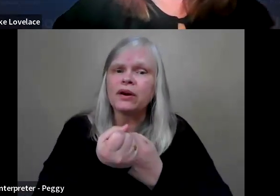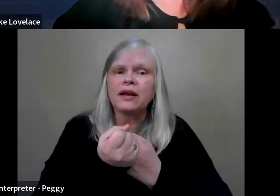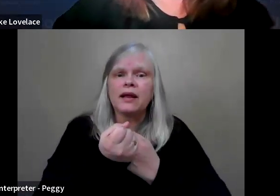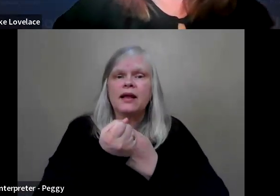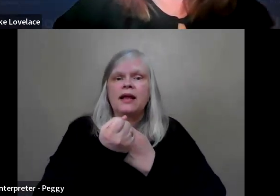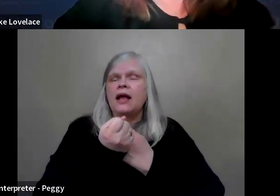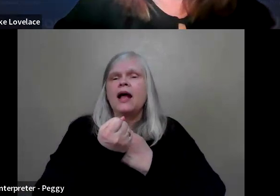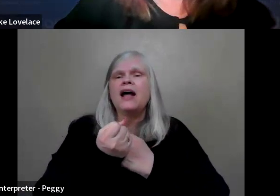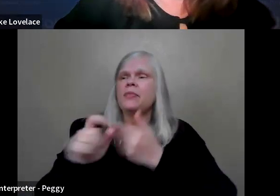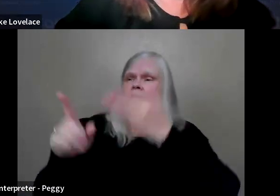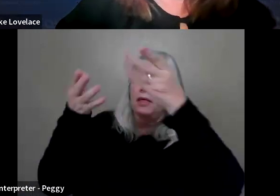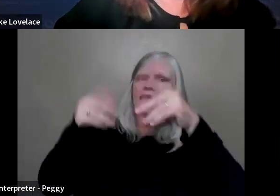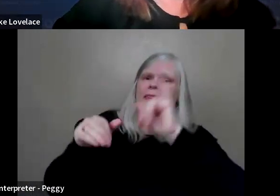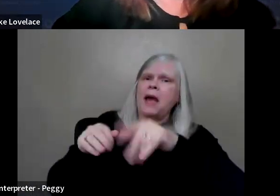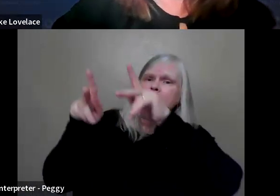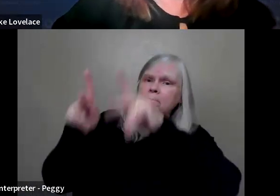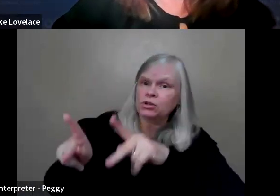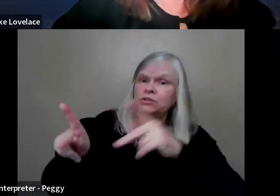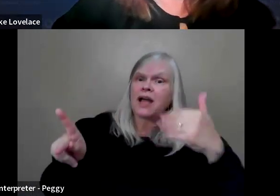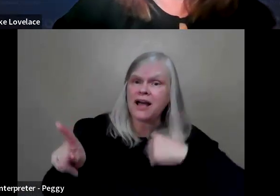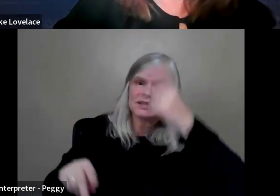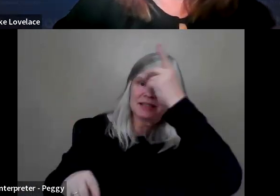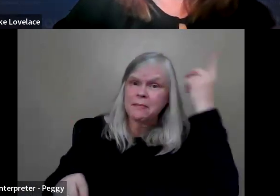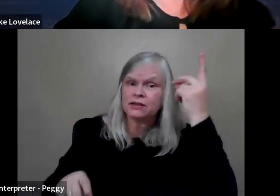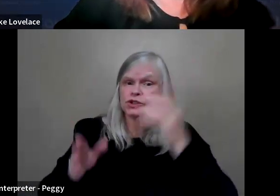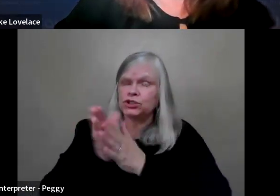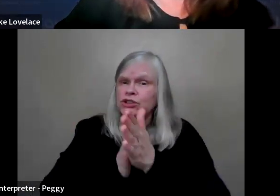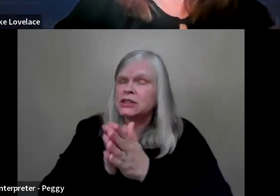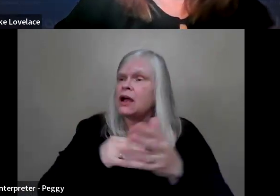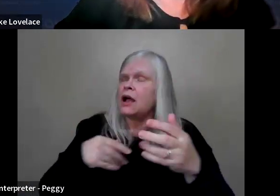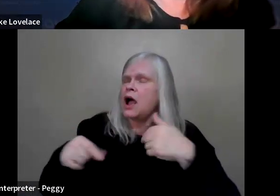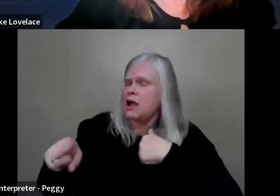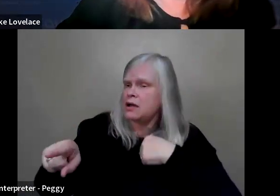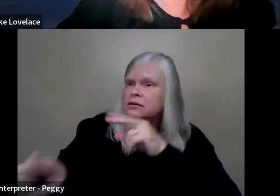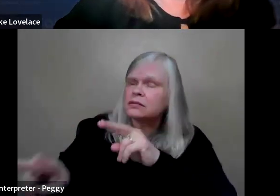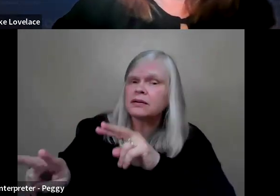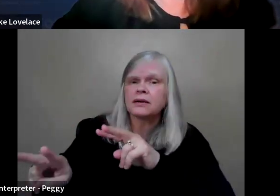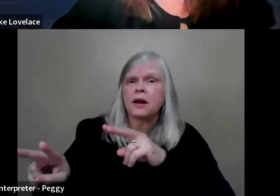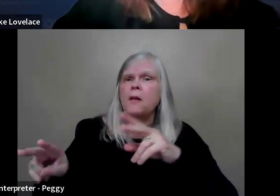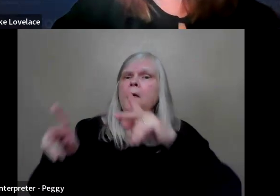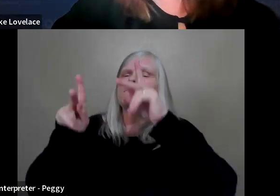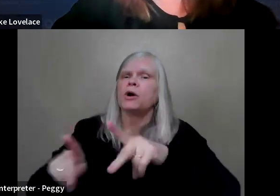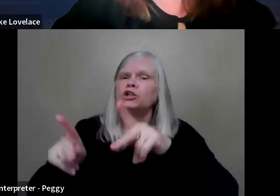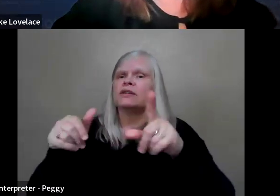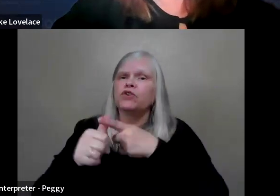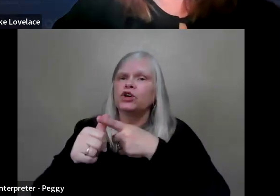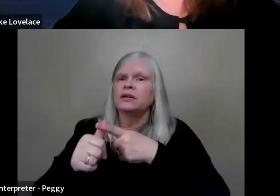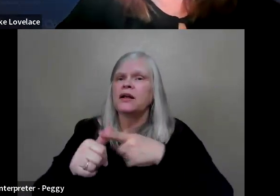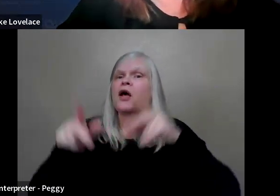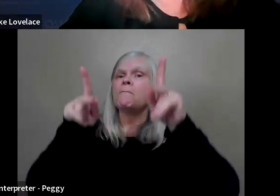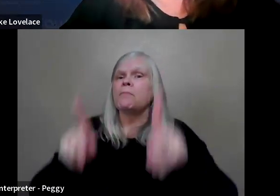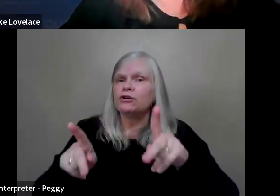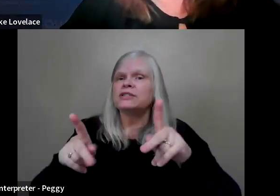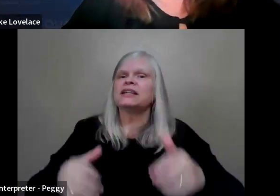person than the dementia. This one I'm really passionate about. That's why I've been using person first language, saying person living